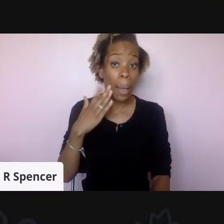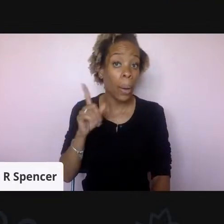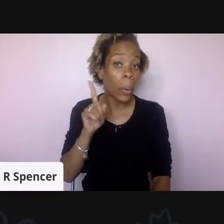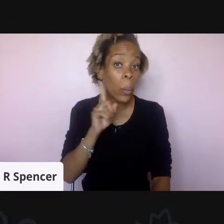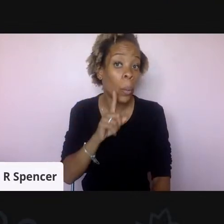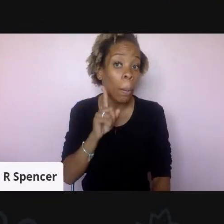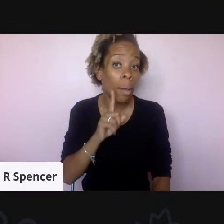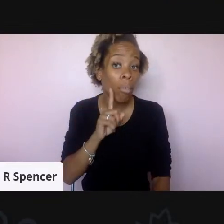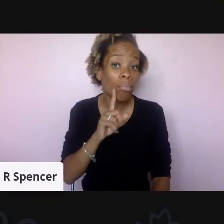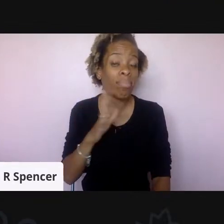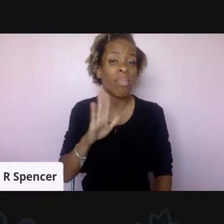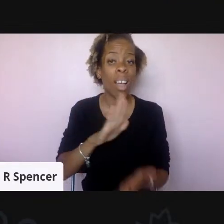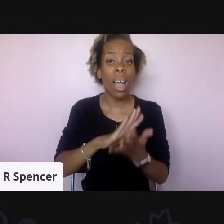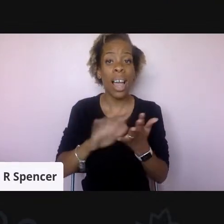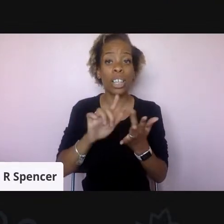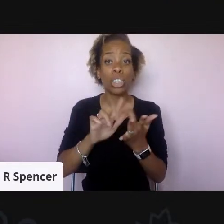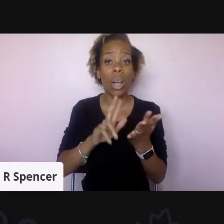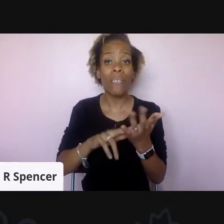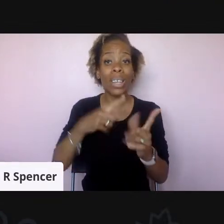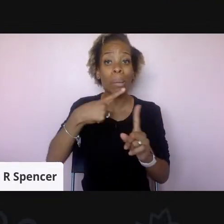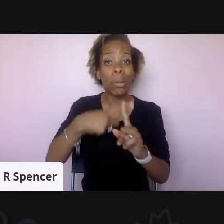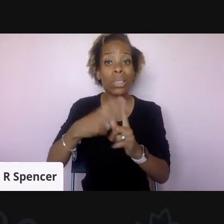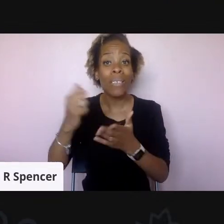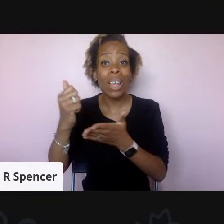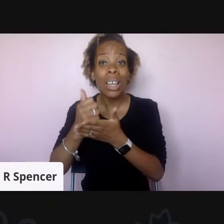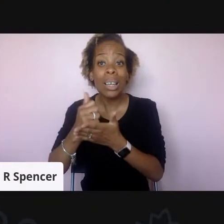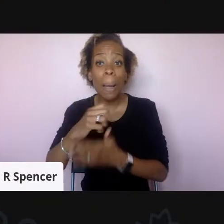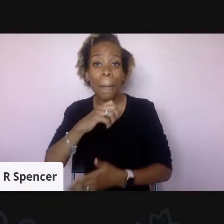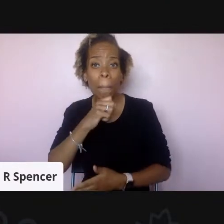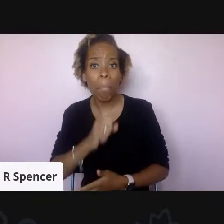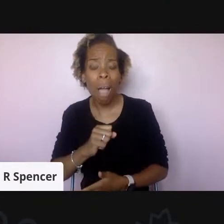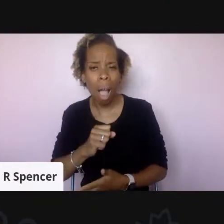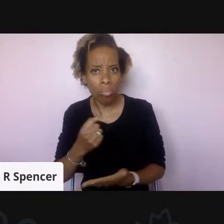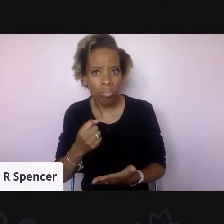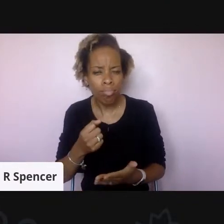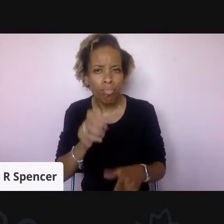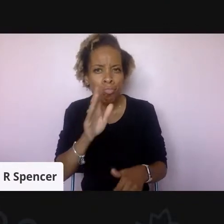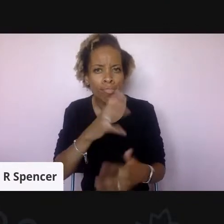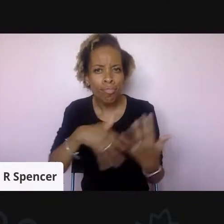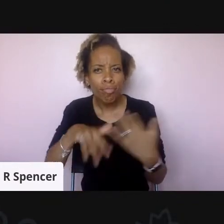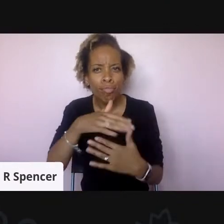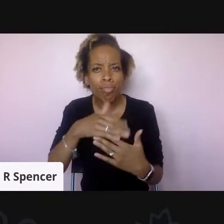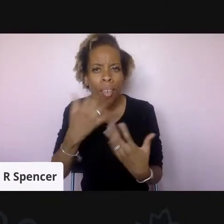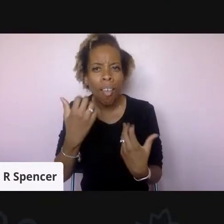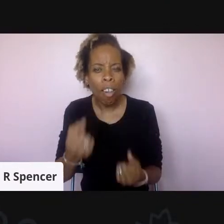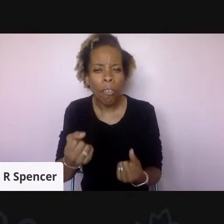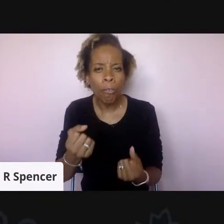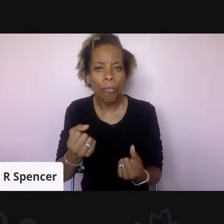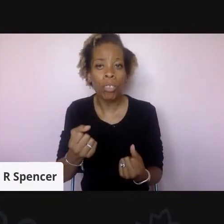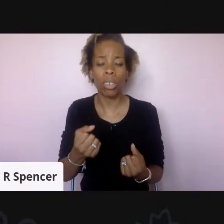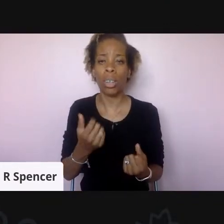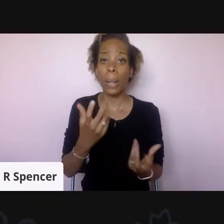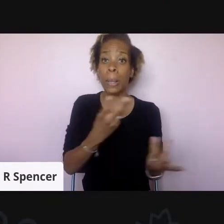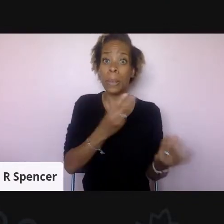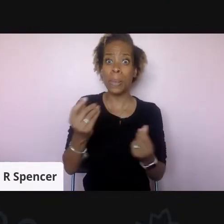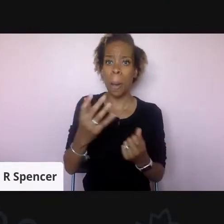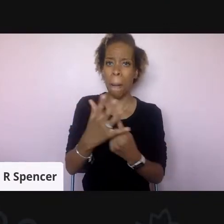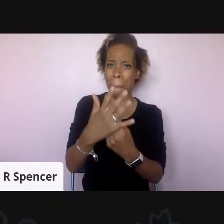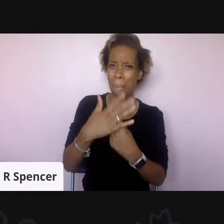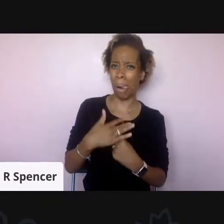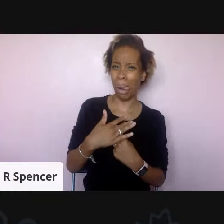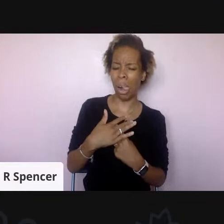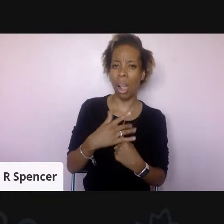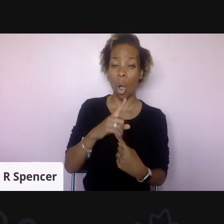HIV positive gay man. People may experience discrimination differently because of having more than